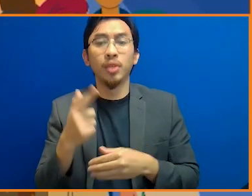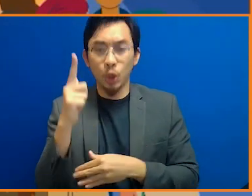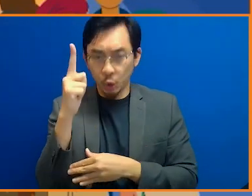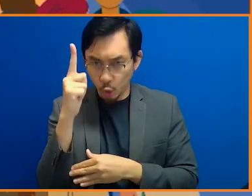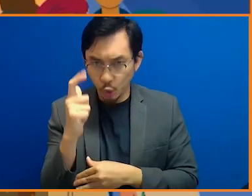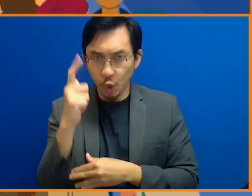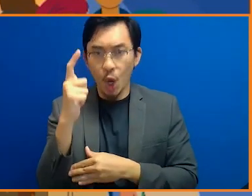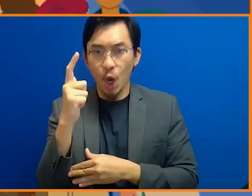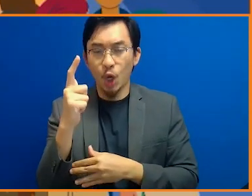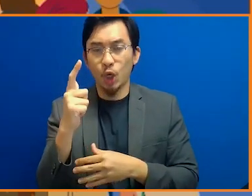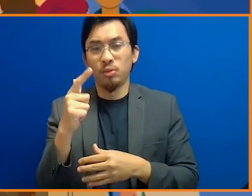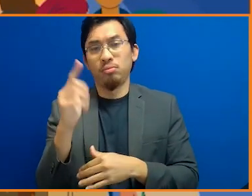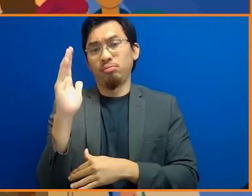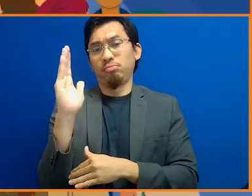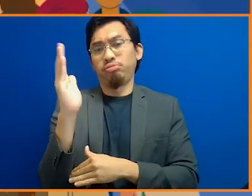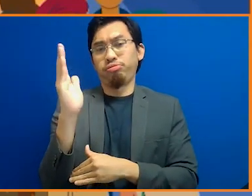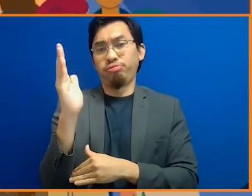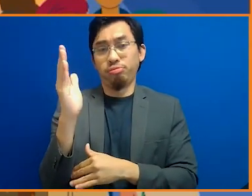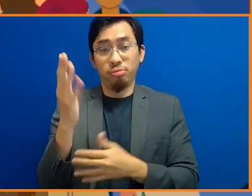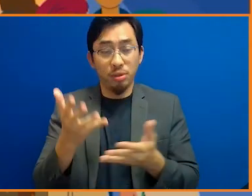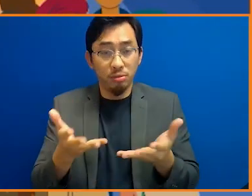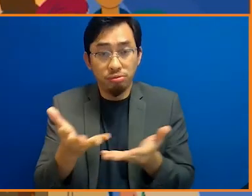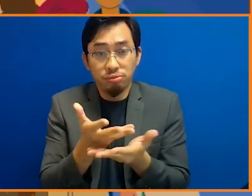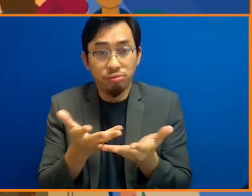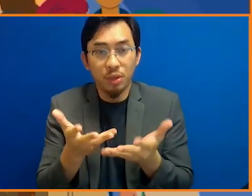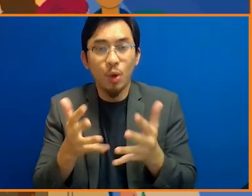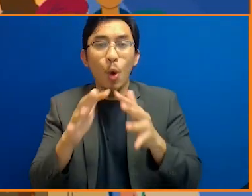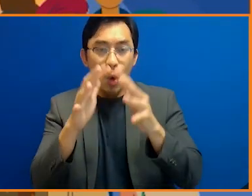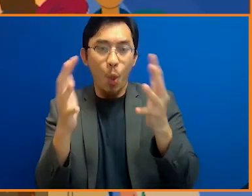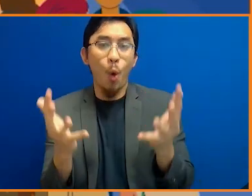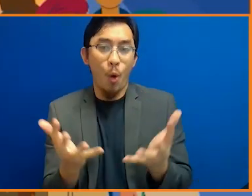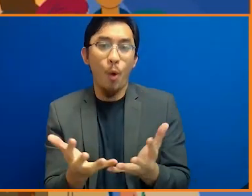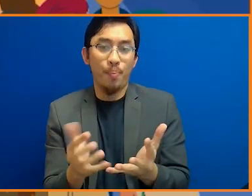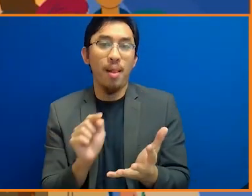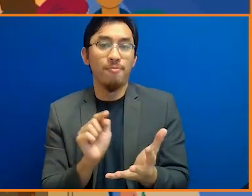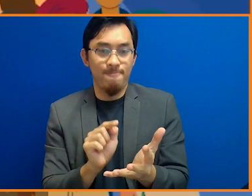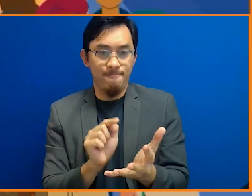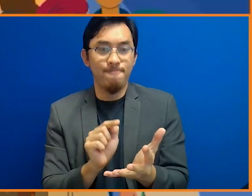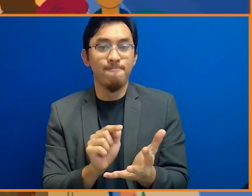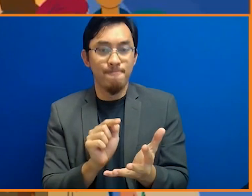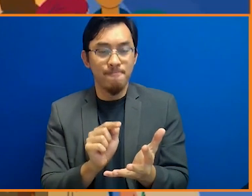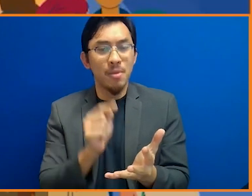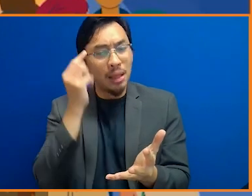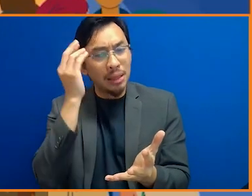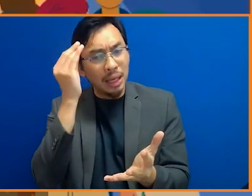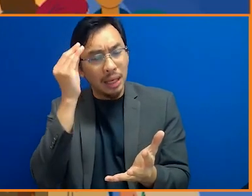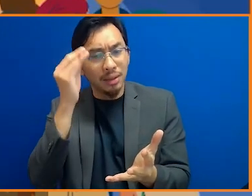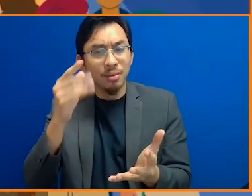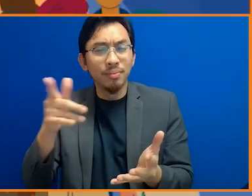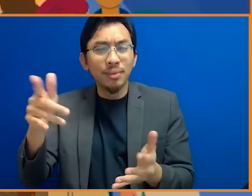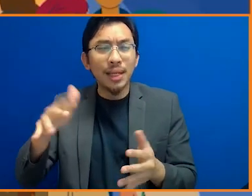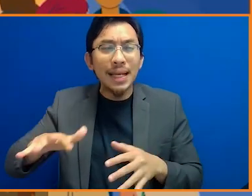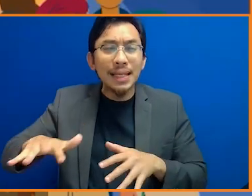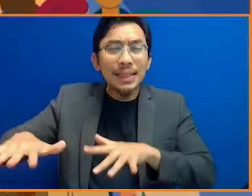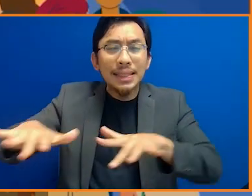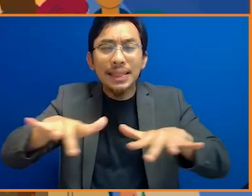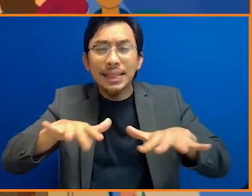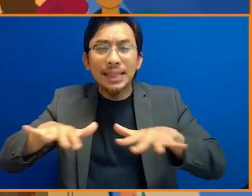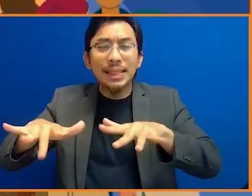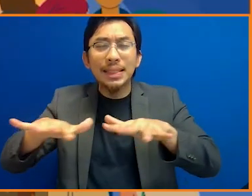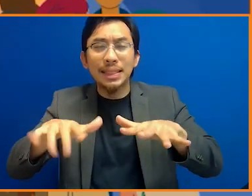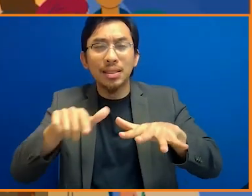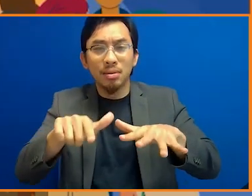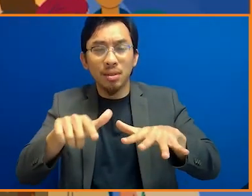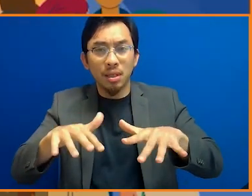now, and it is like a global issue that we start thinking about